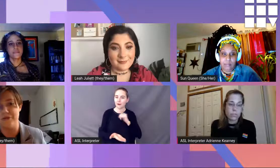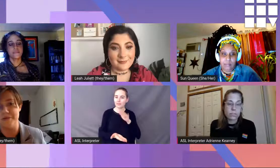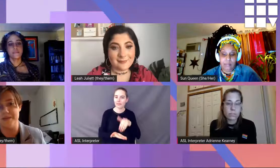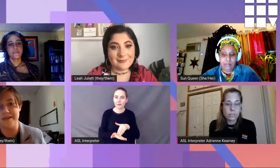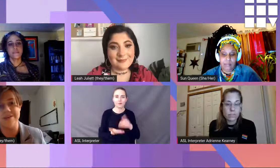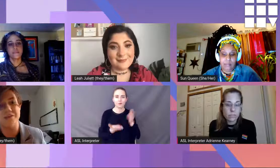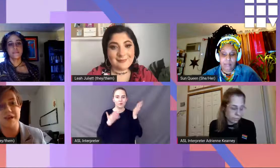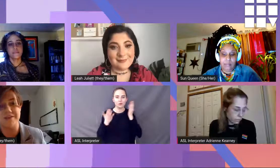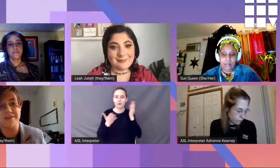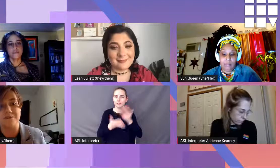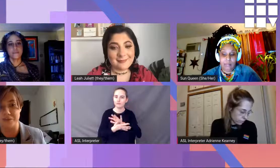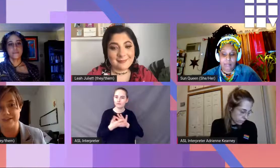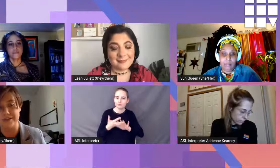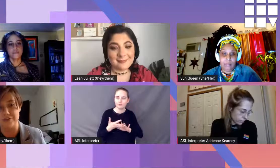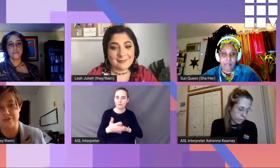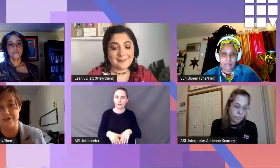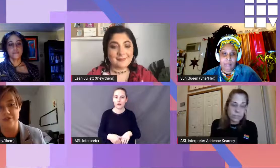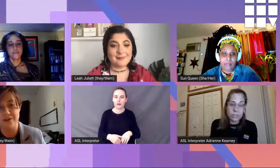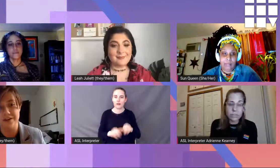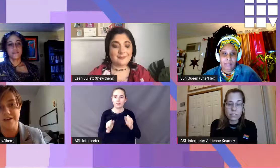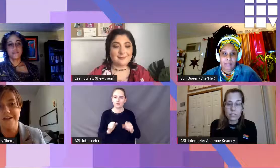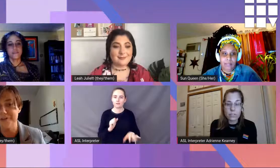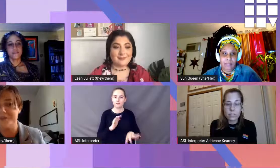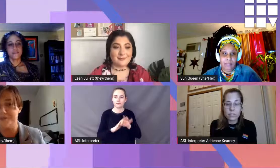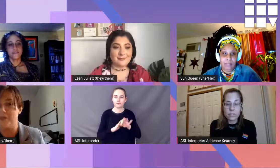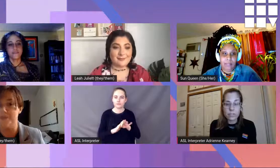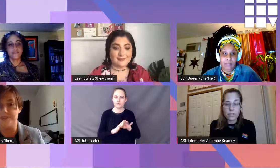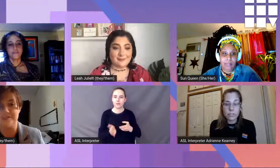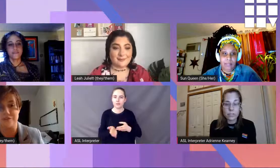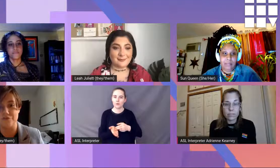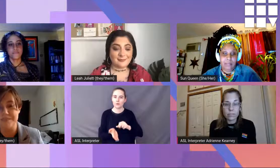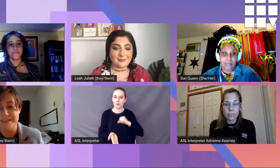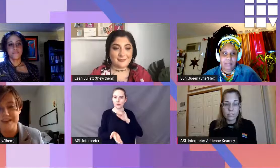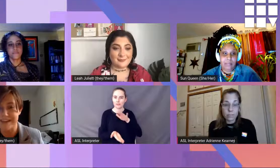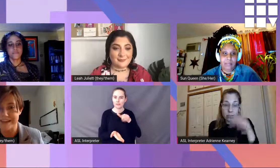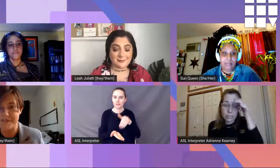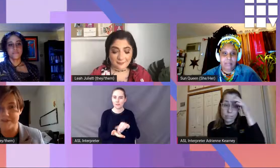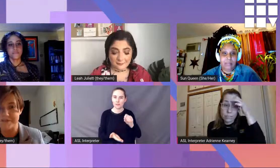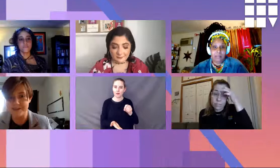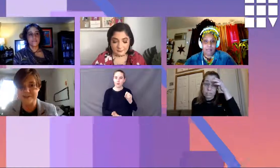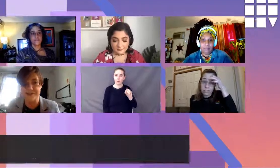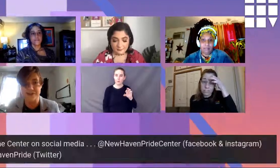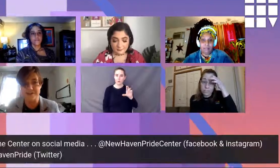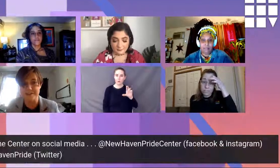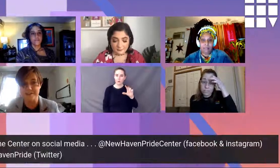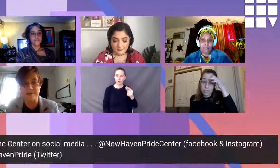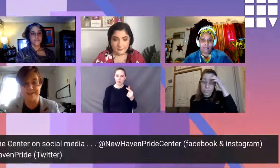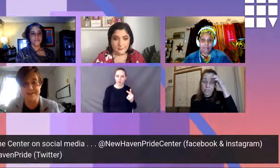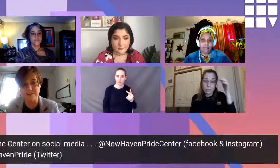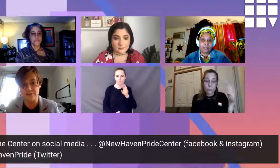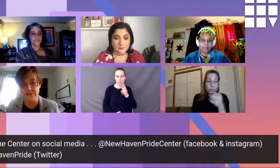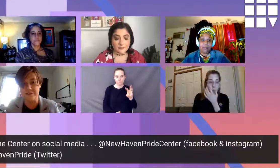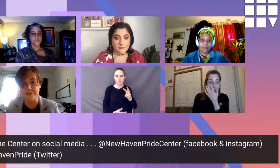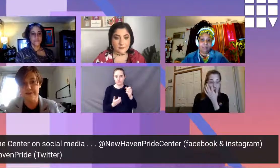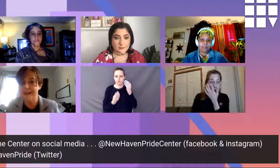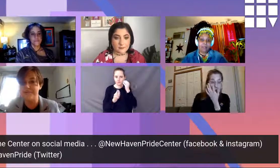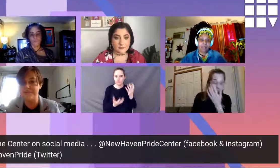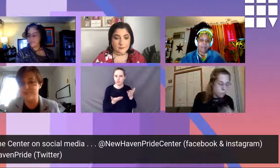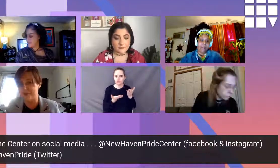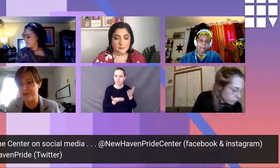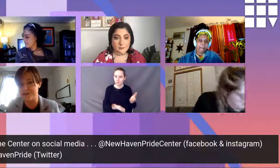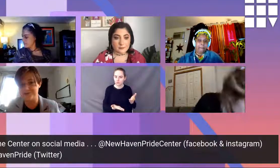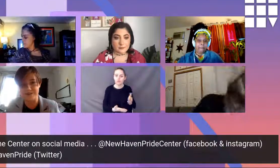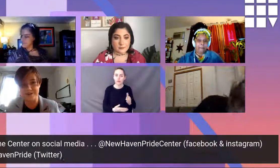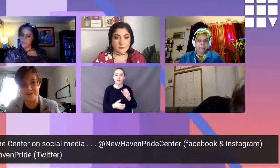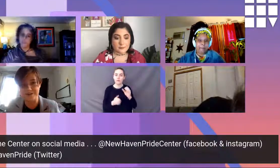about our programming at newhavenpridecenter.org. You can follow us on social media at New Haven Pride Center on Facebook and Instagram, and New